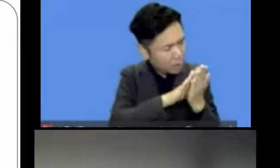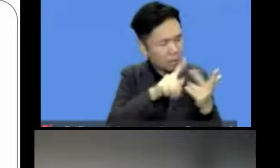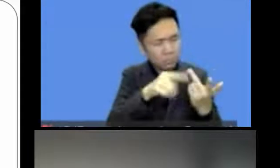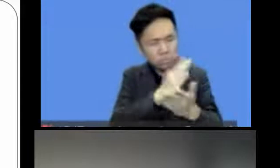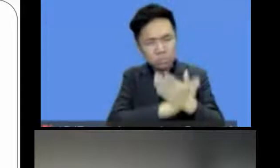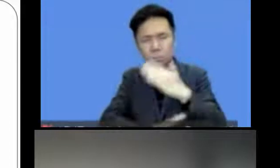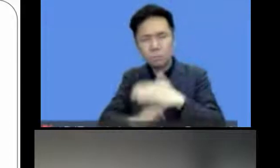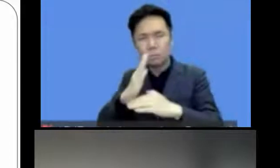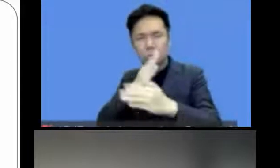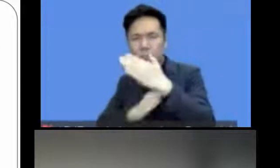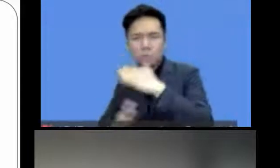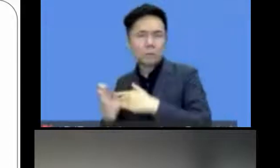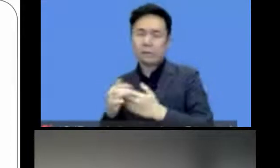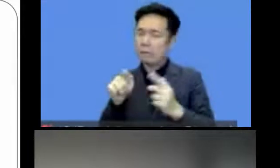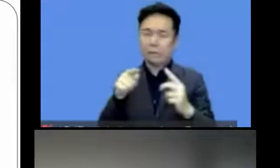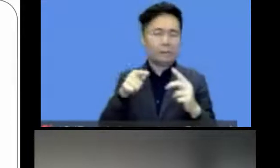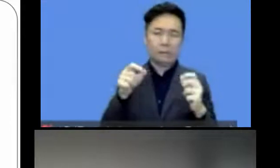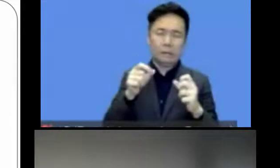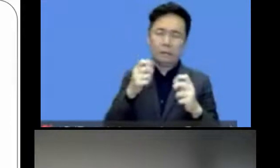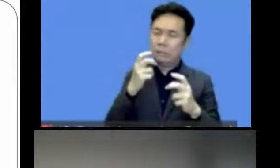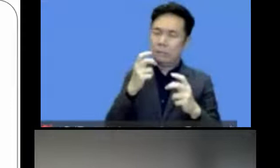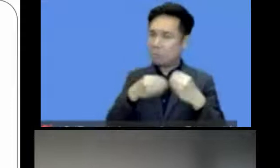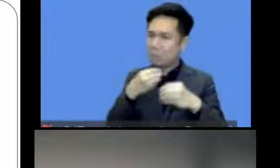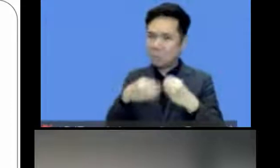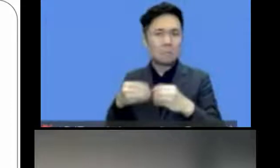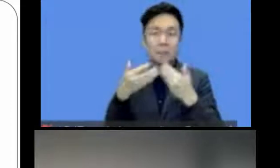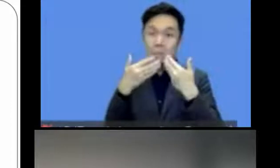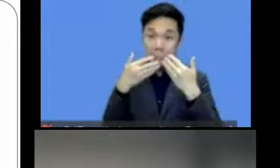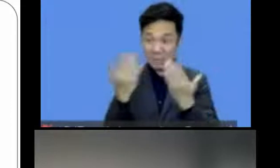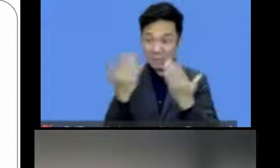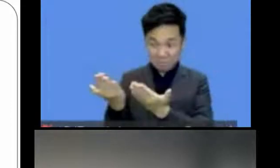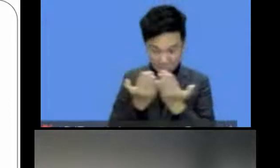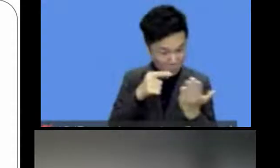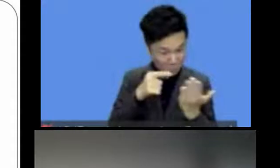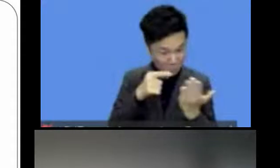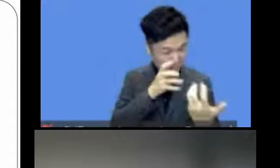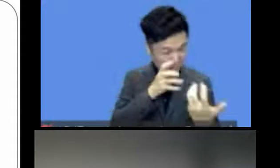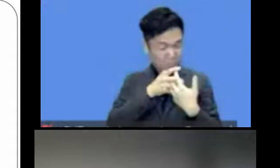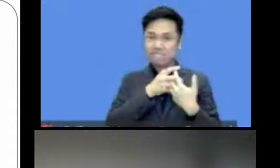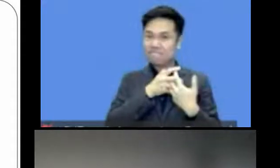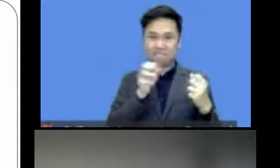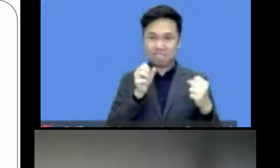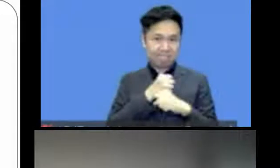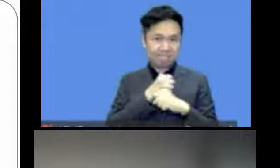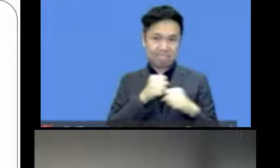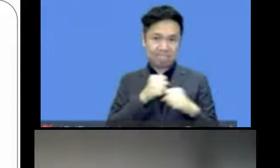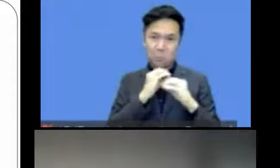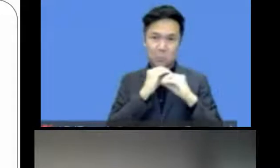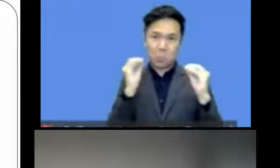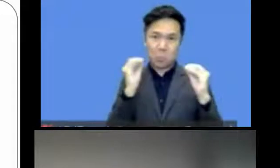with print disabilities. Therefore, we decided